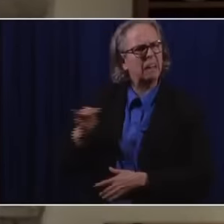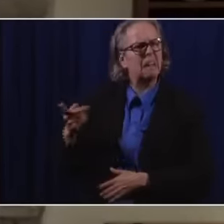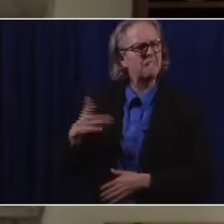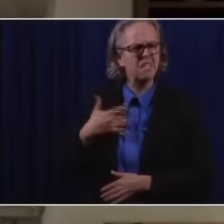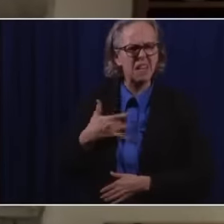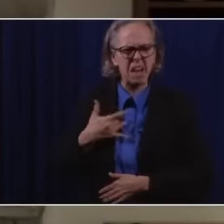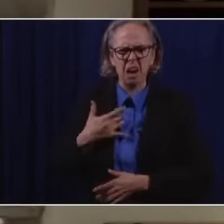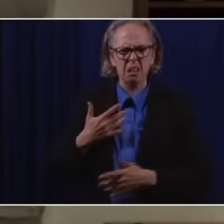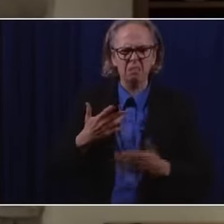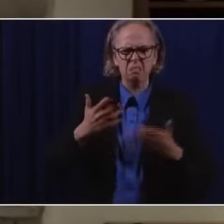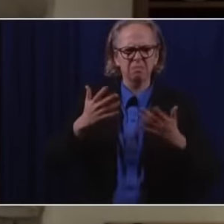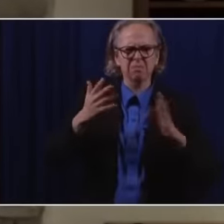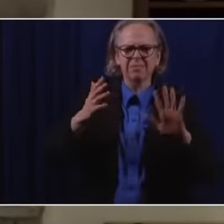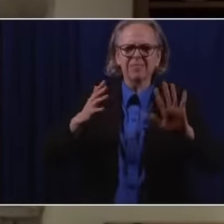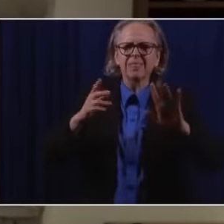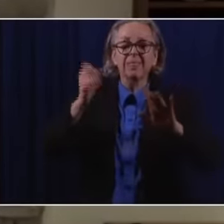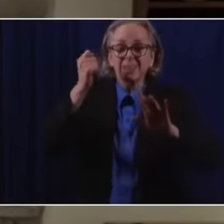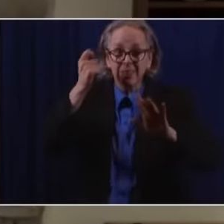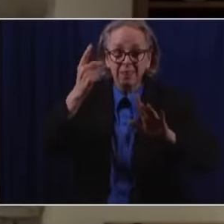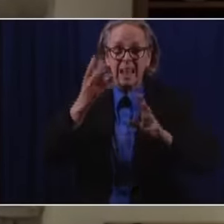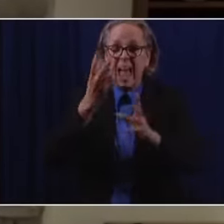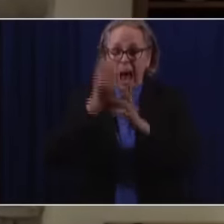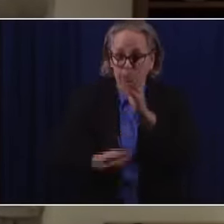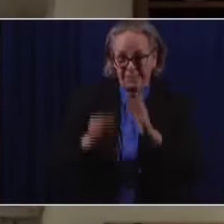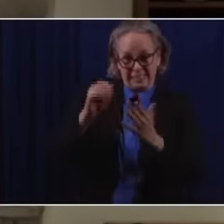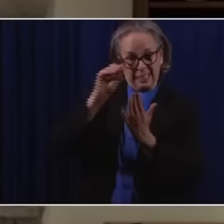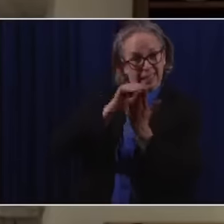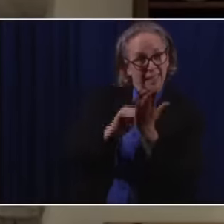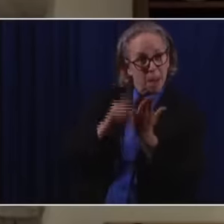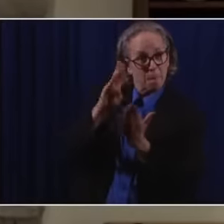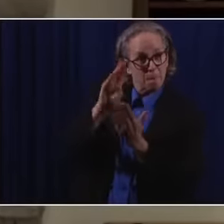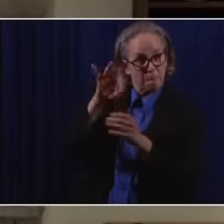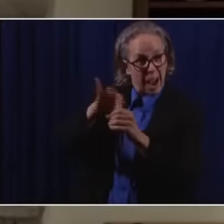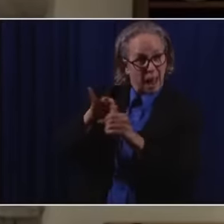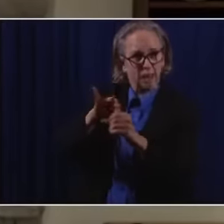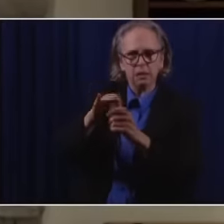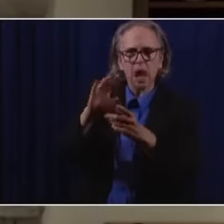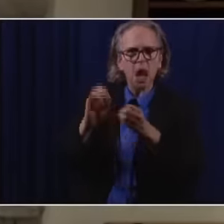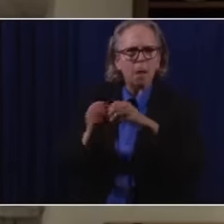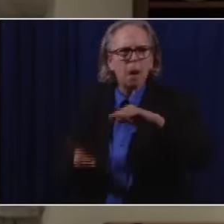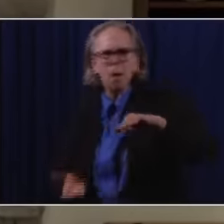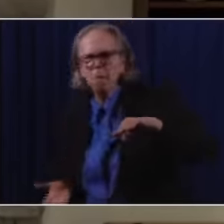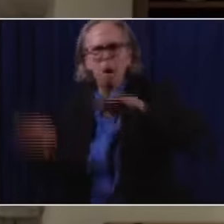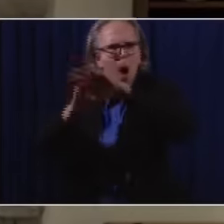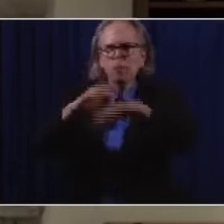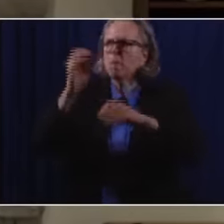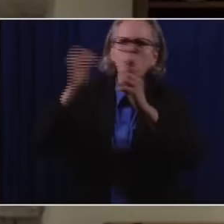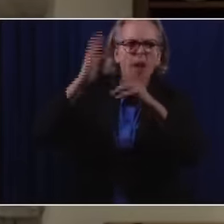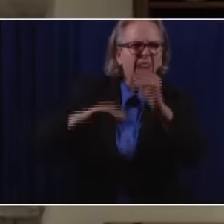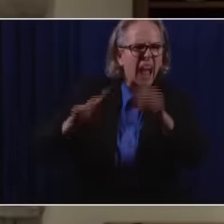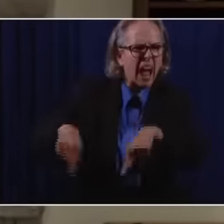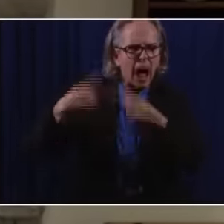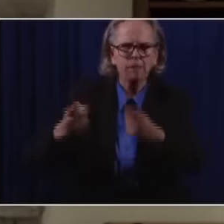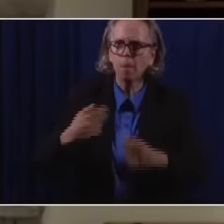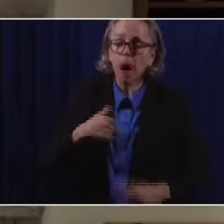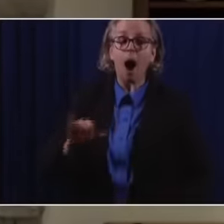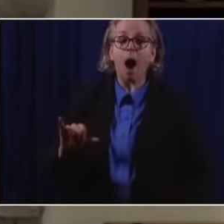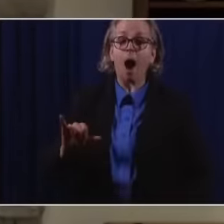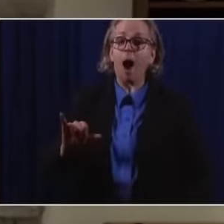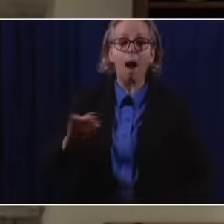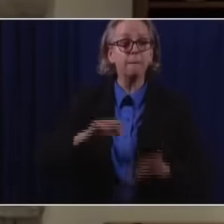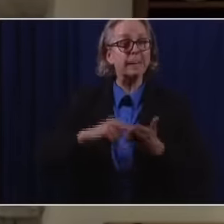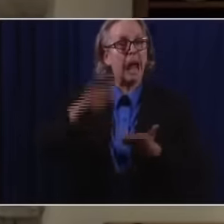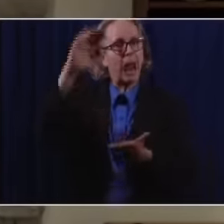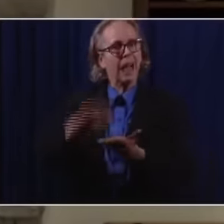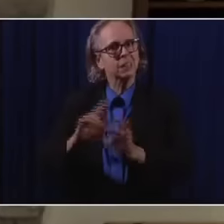that people are going to be more spread out on Election Day. I think people can do this safely. They've got to